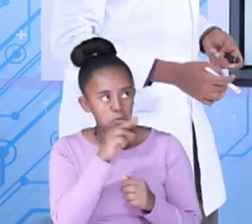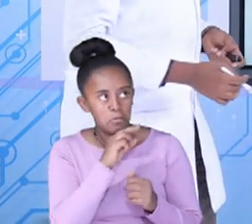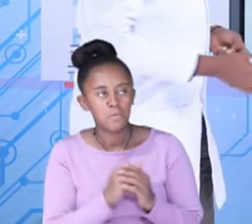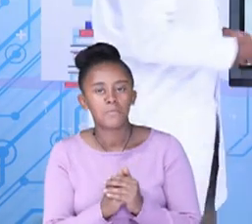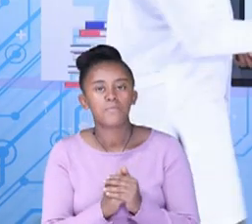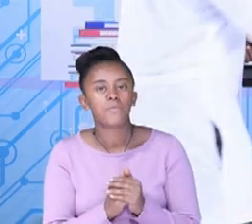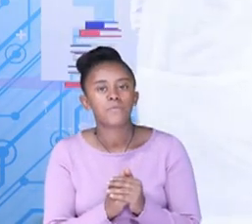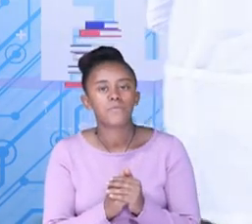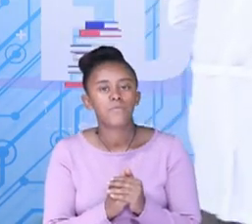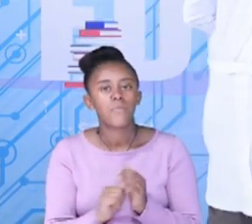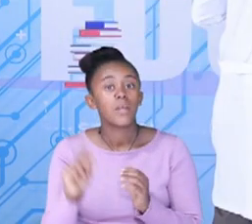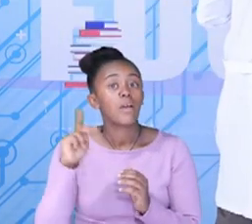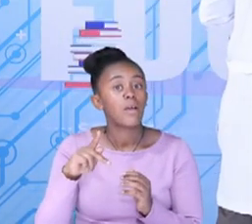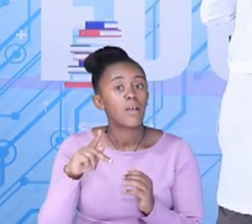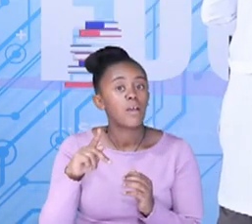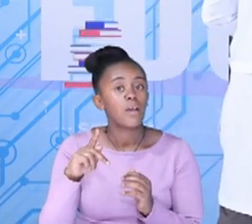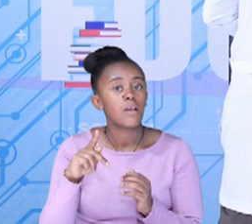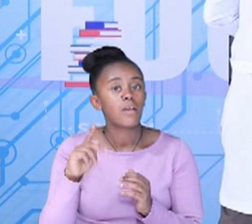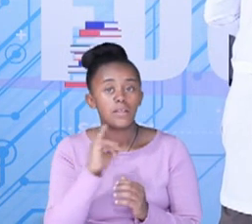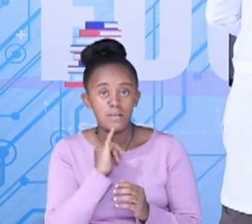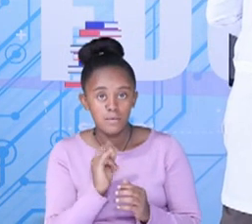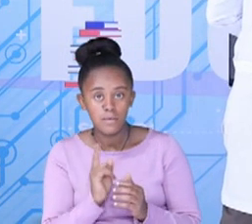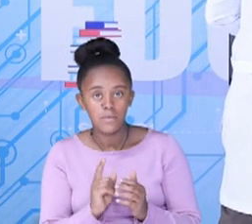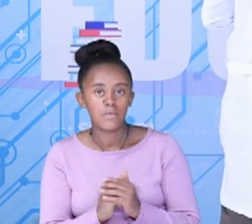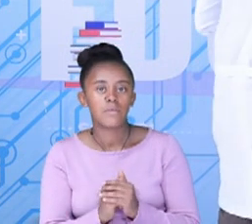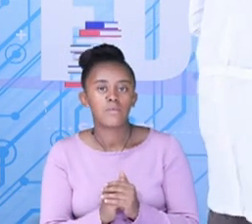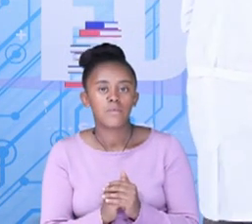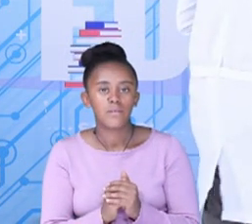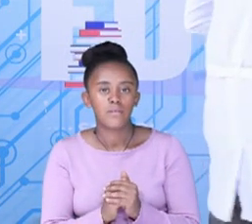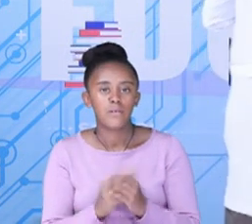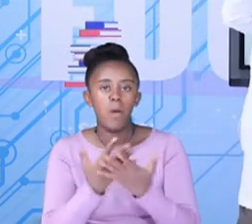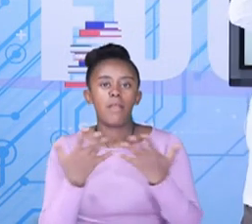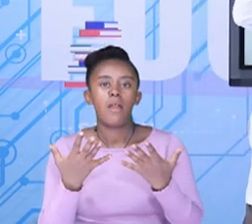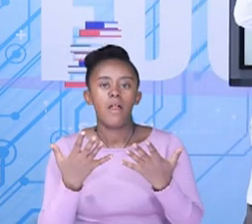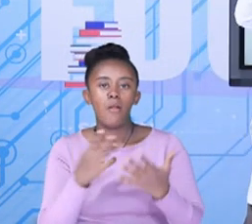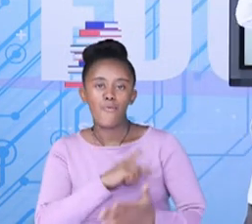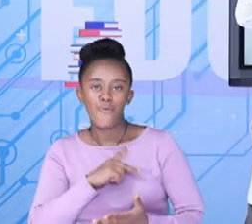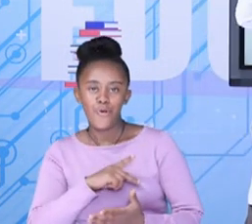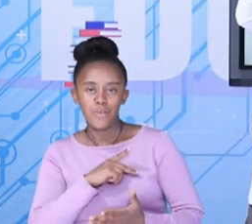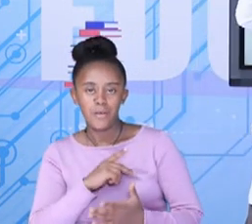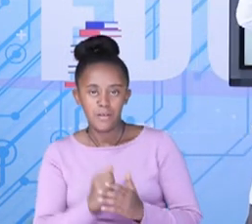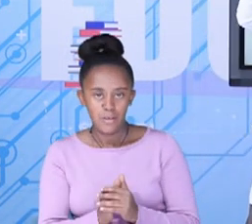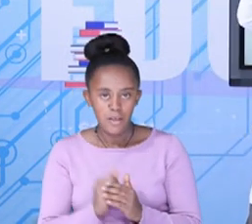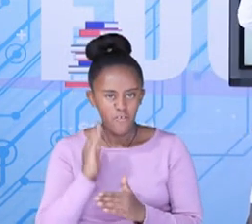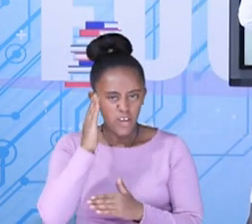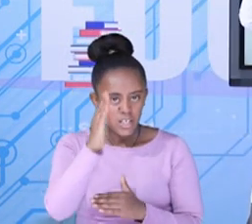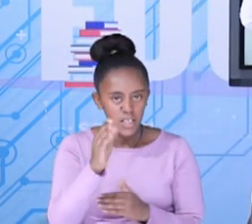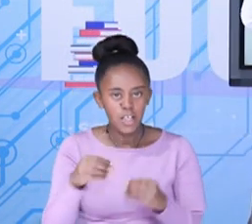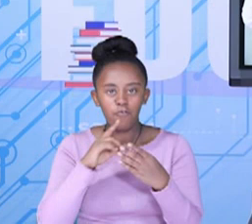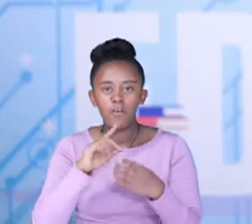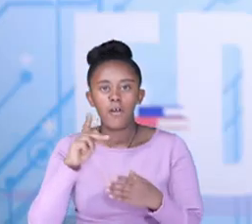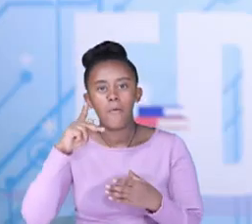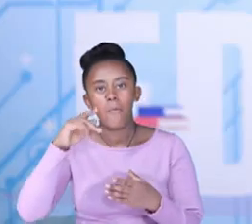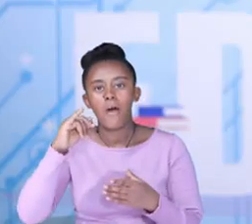equation, where K is the material property, and further given as 4